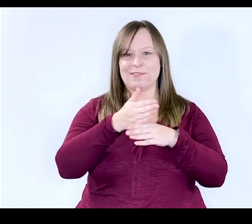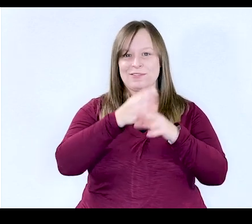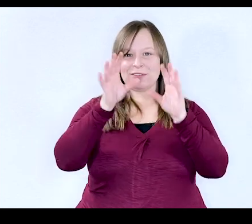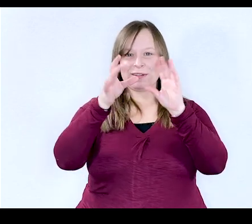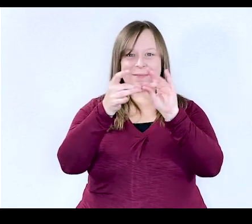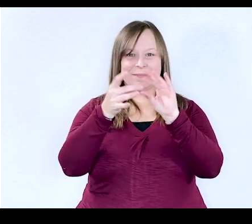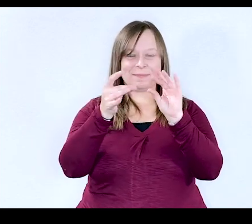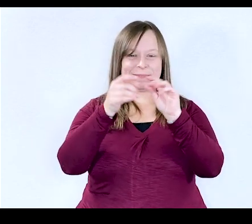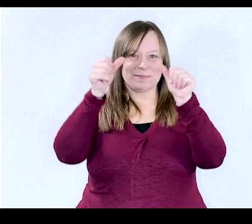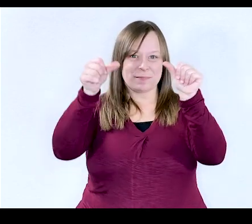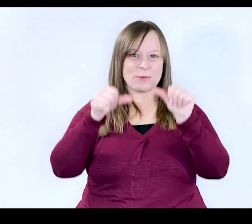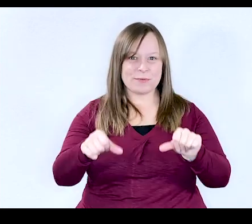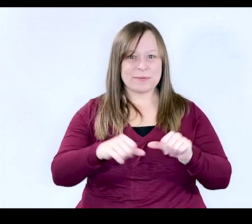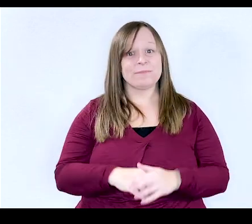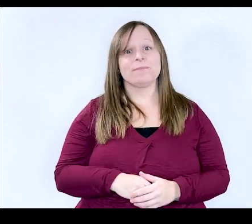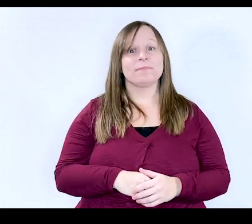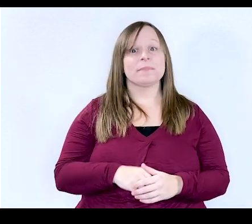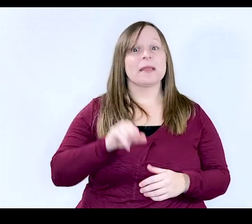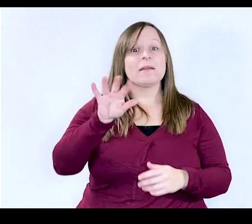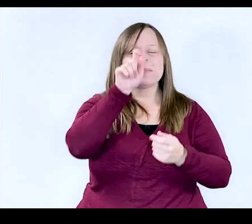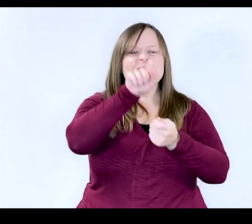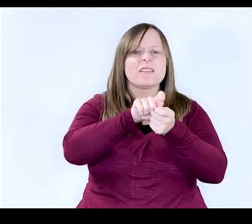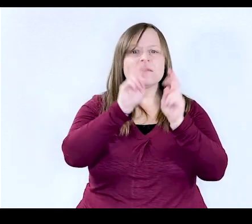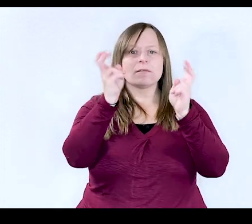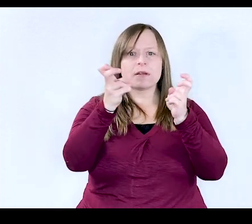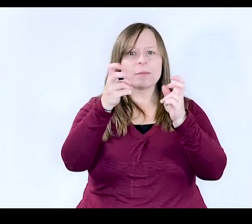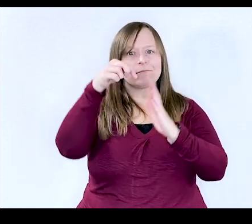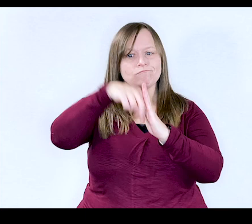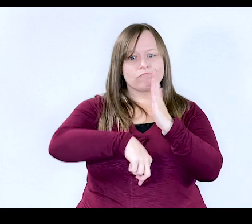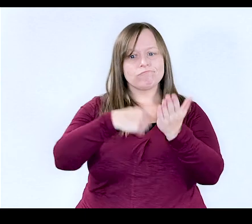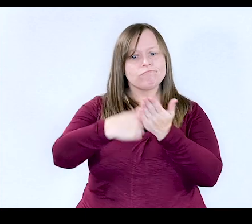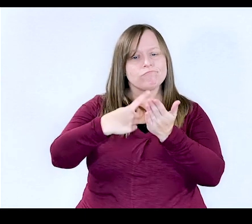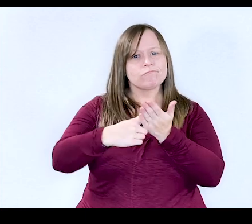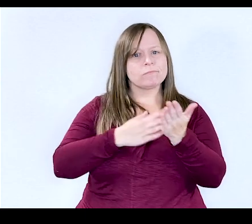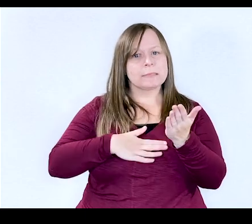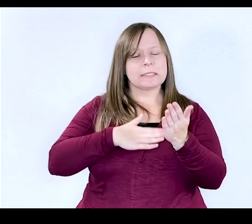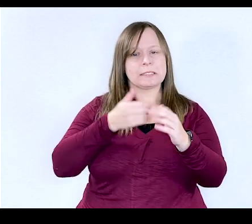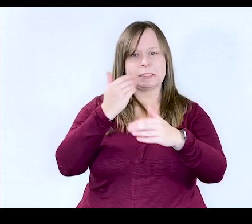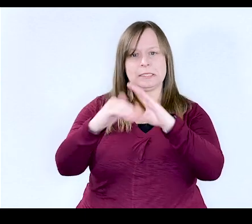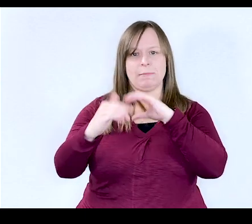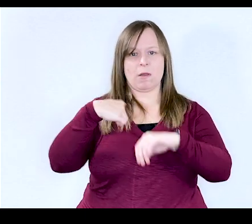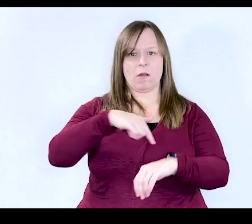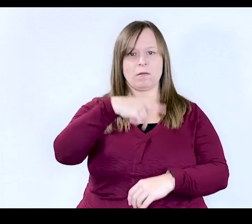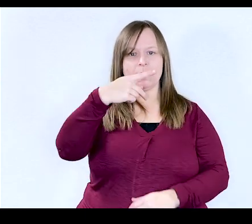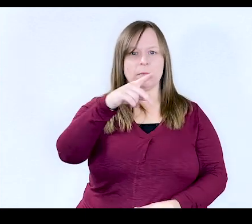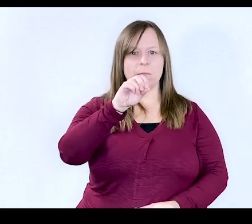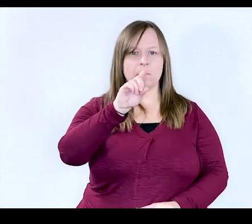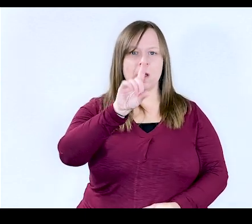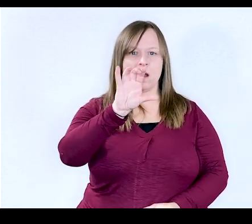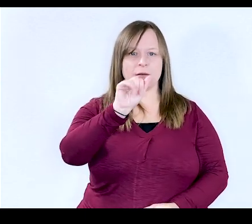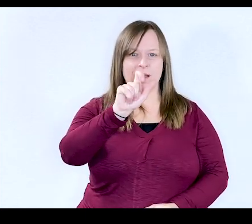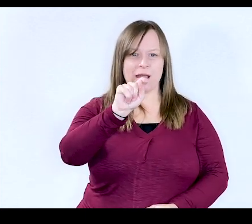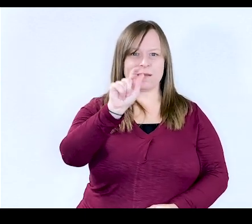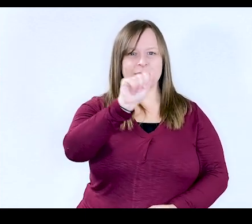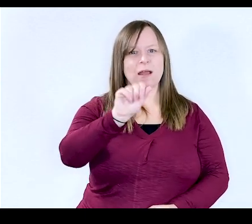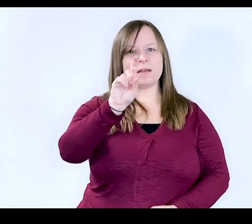subscribe, like, and share this post. If there is a subject you would like us to discuss, please email